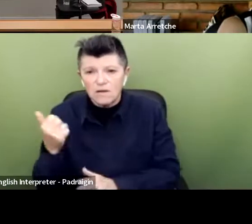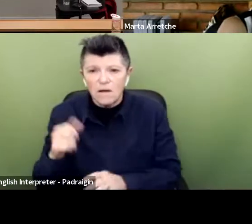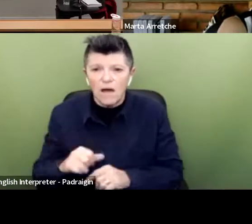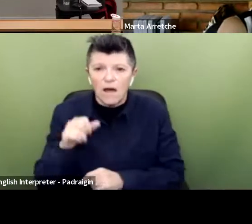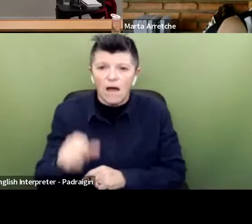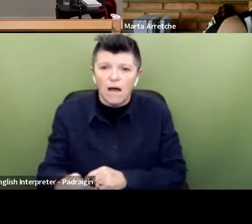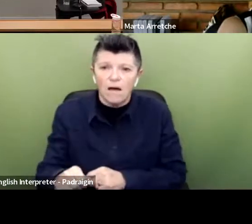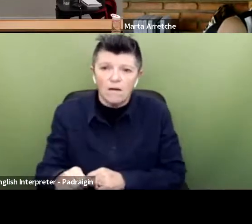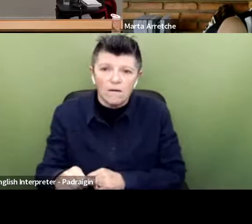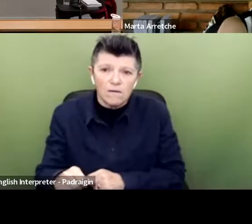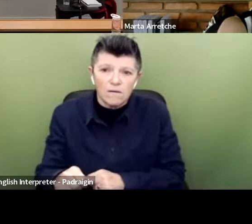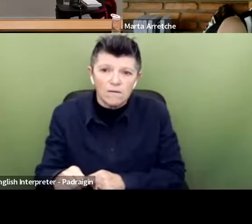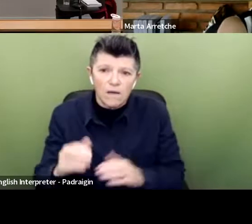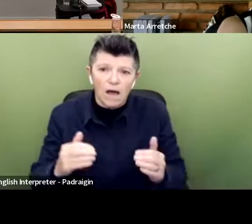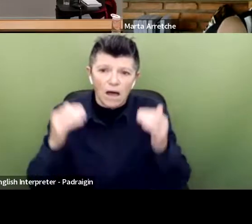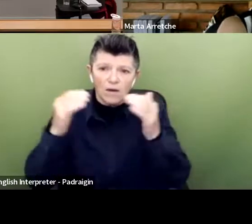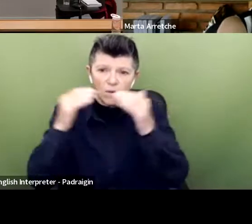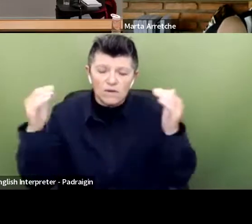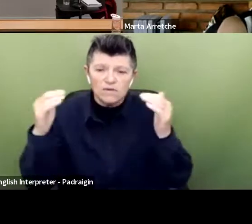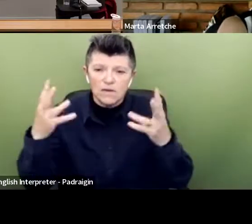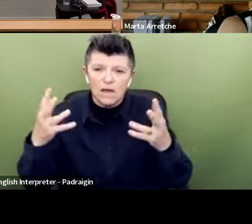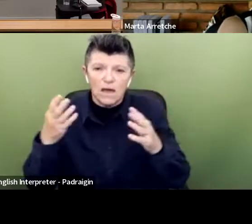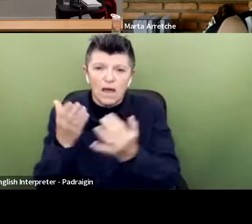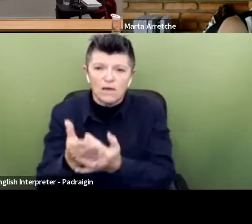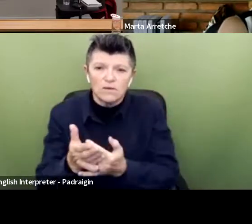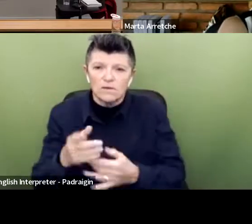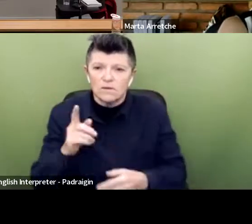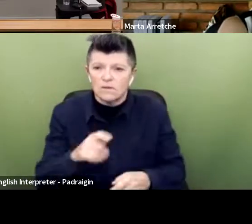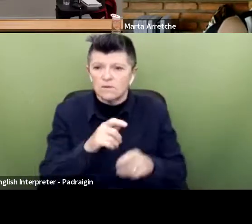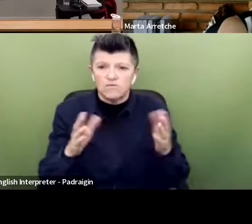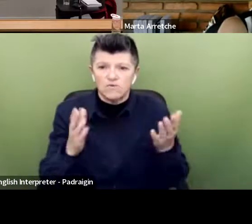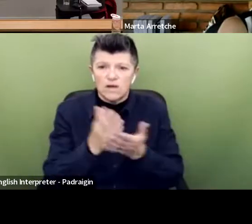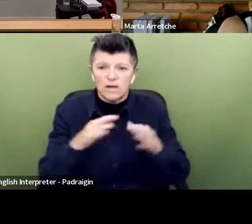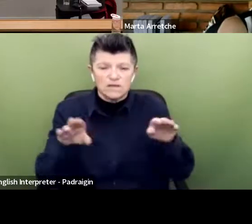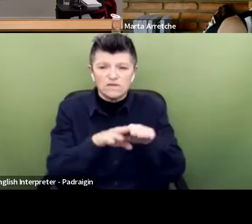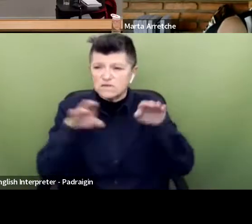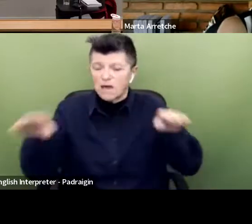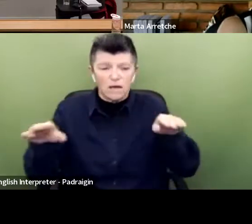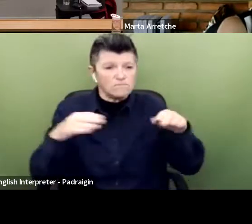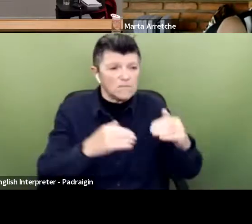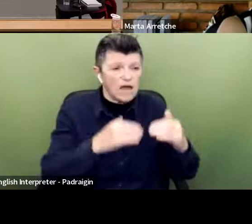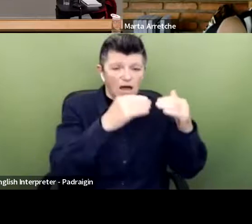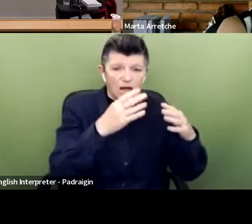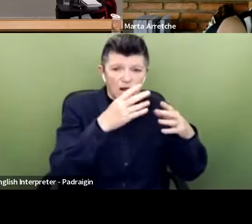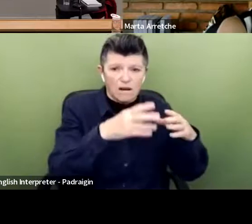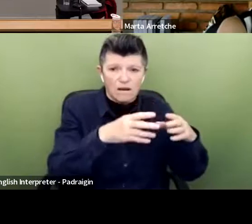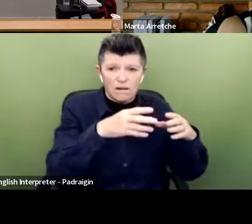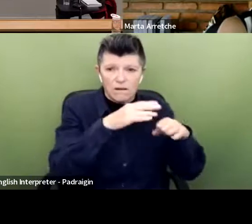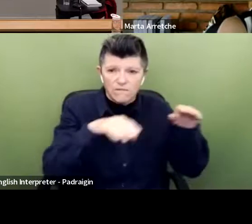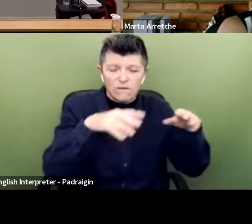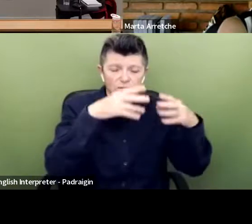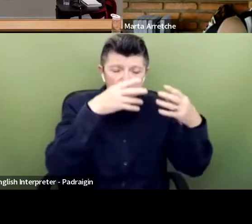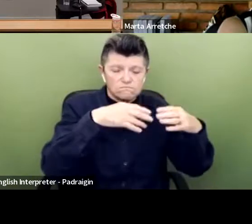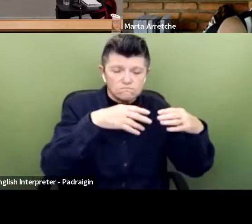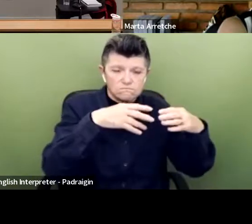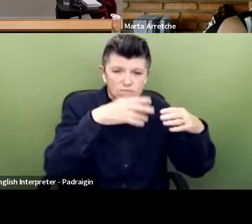high quality access, is linear. The people who have higher levels of formal education are more likely to acquire skills, more likely to use it to get education, kind of